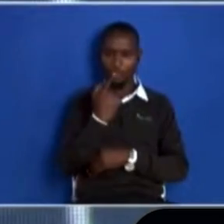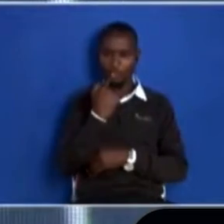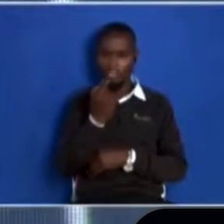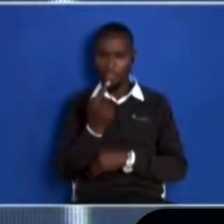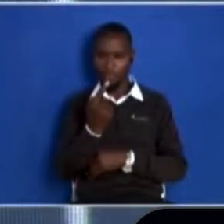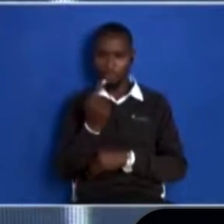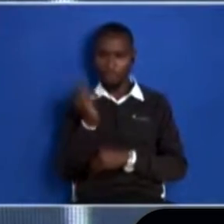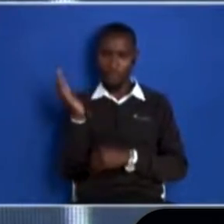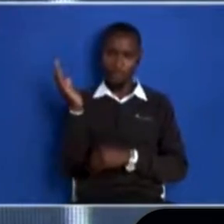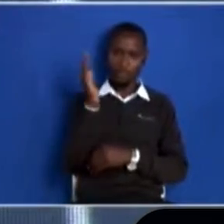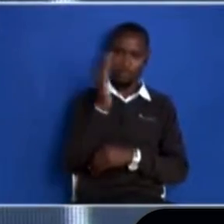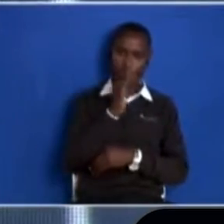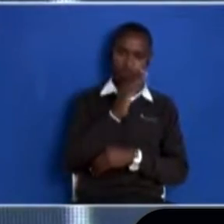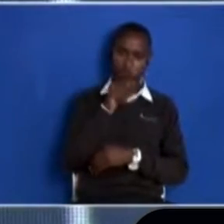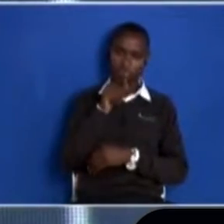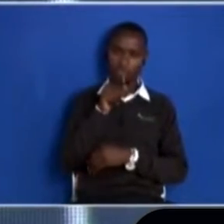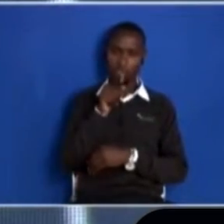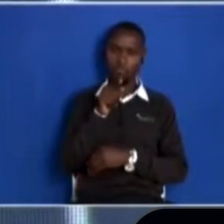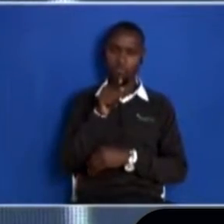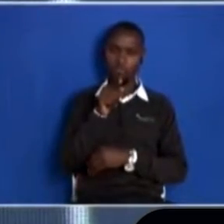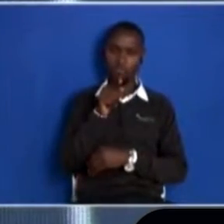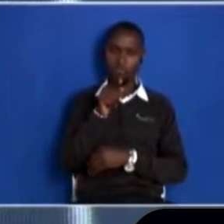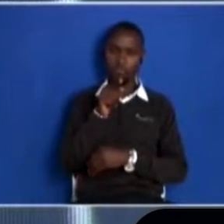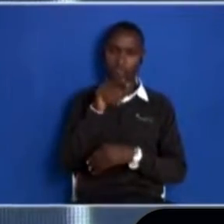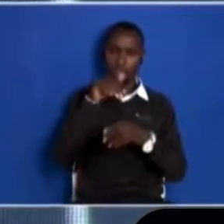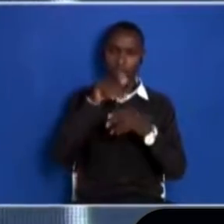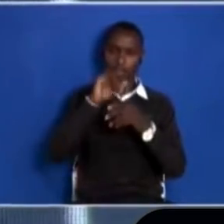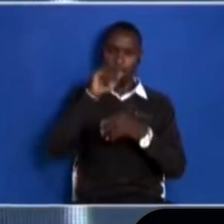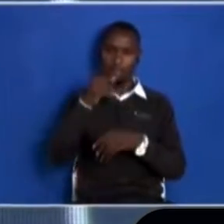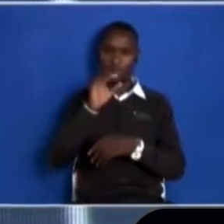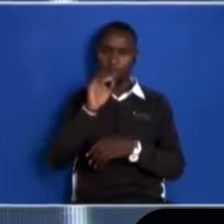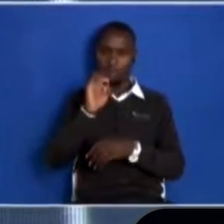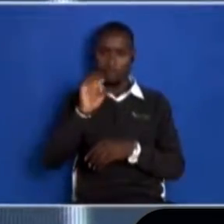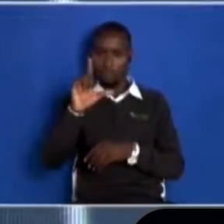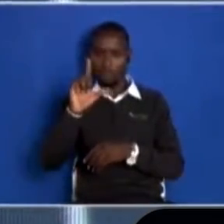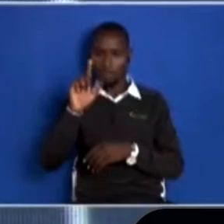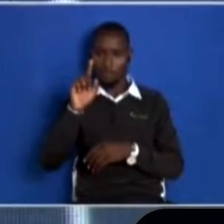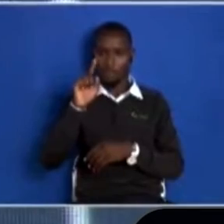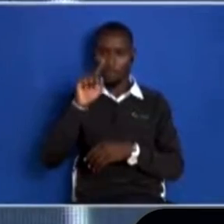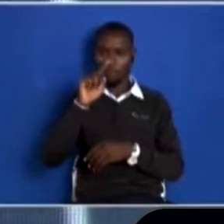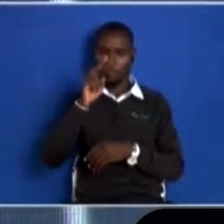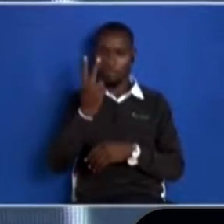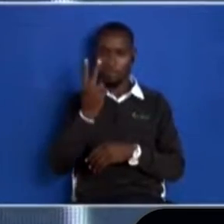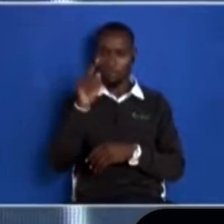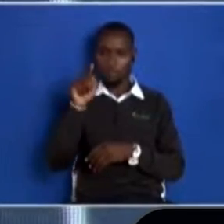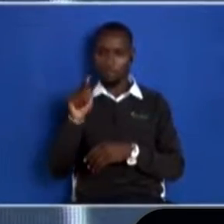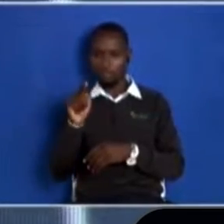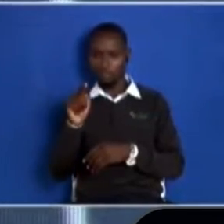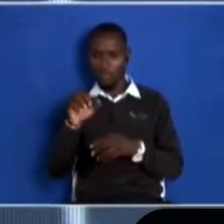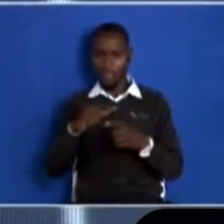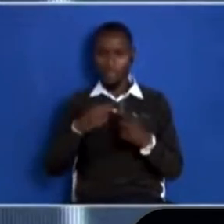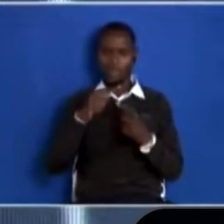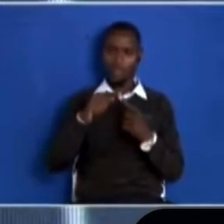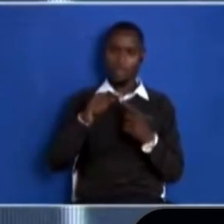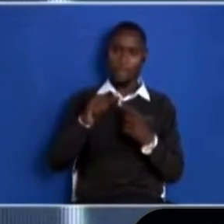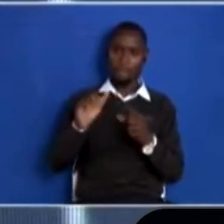will restore you. Anasema nitawarejesha. In Joel chapter 2, then I will fill you with the Holy Spirit. Kisha nitawajaza na Roho